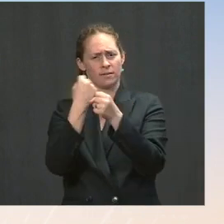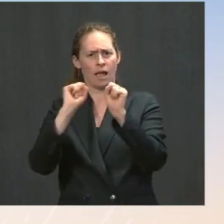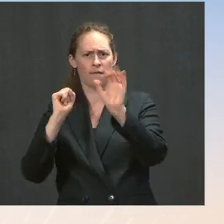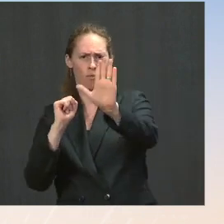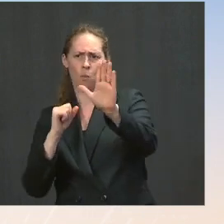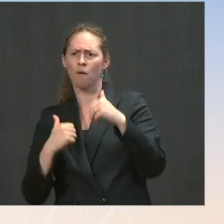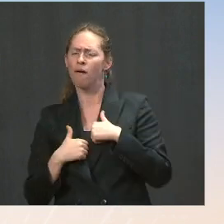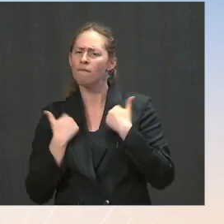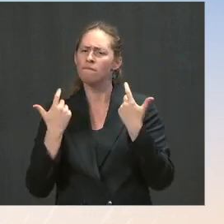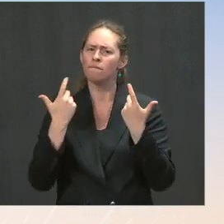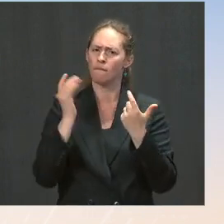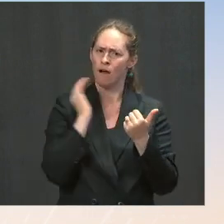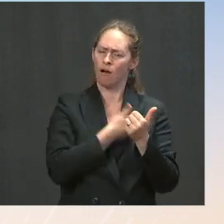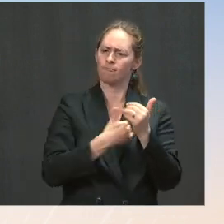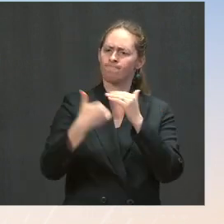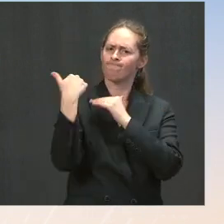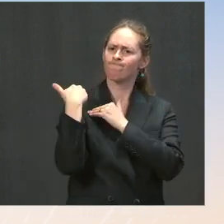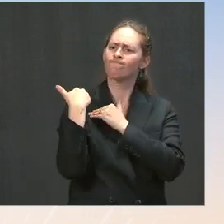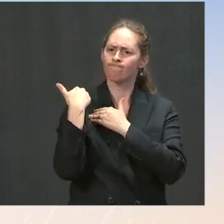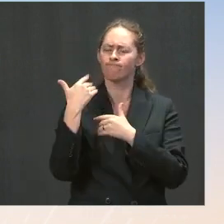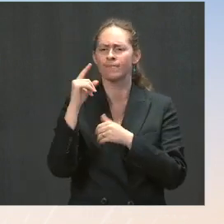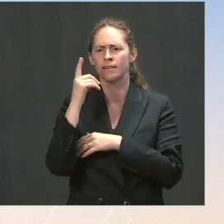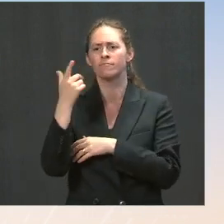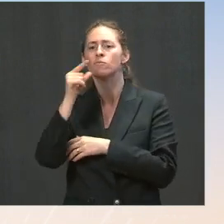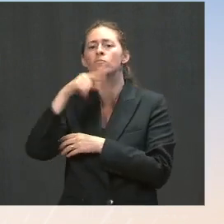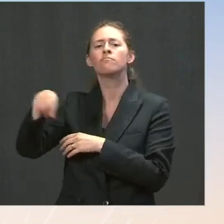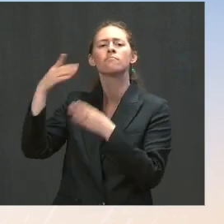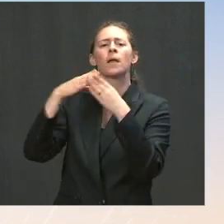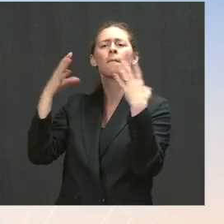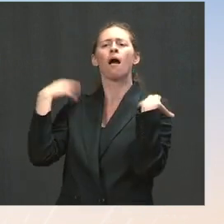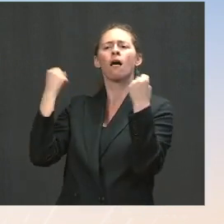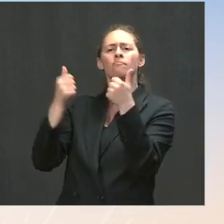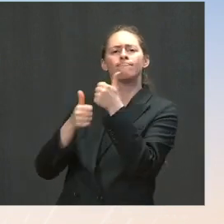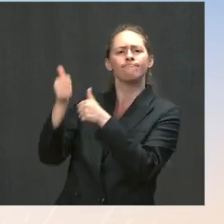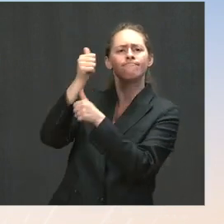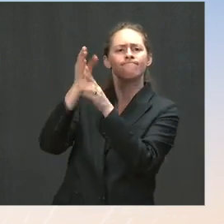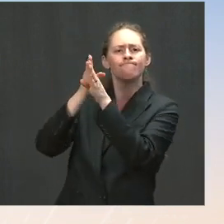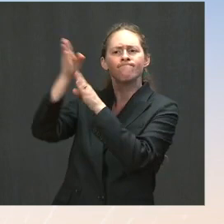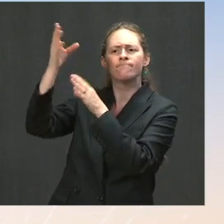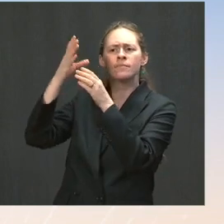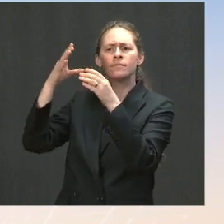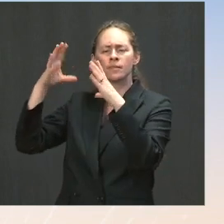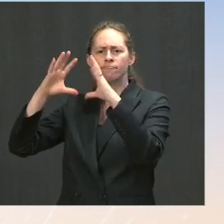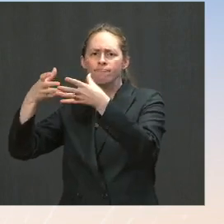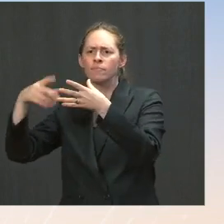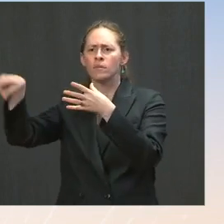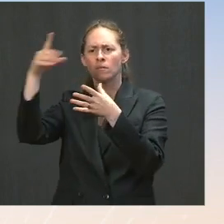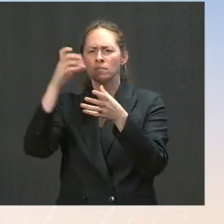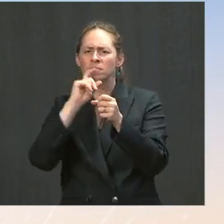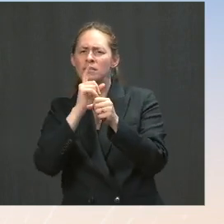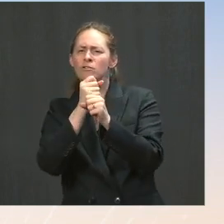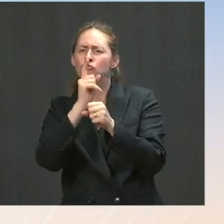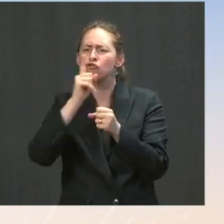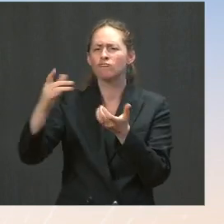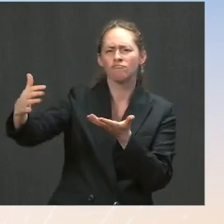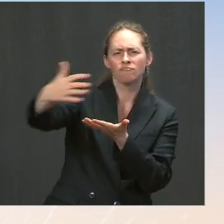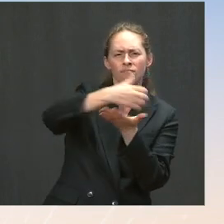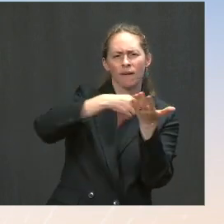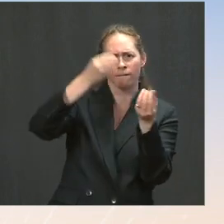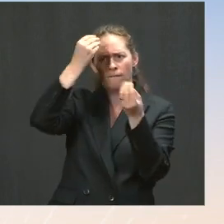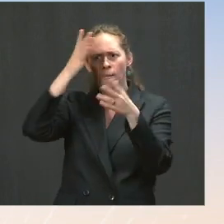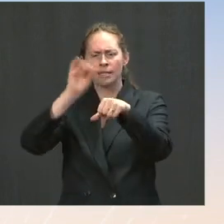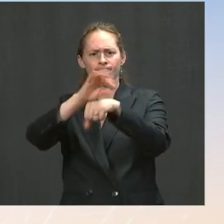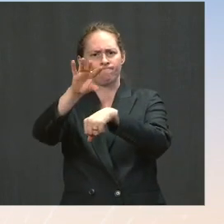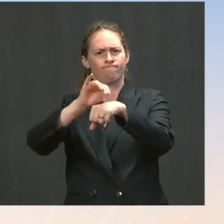responsibility of public health officials is to continue to provide updated guidance if it warrants from an evolving virus. One more on